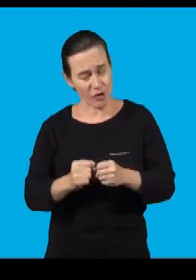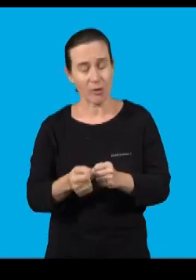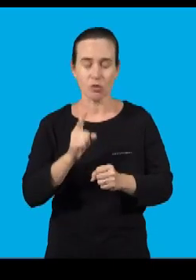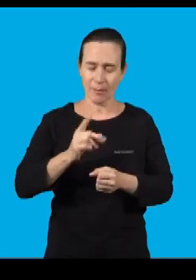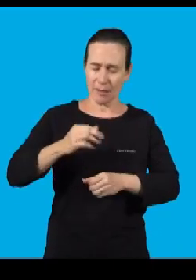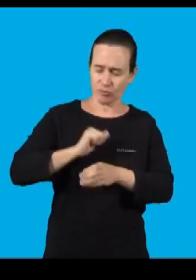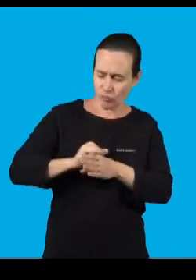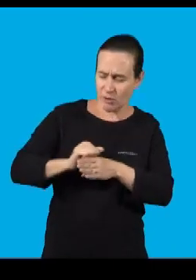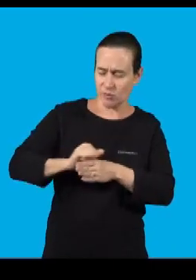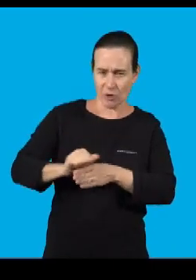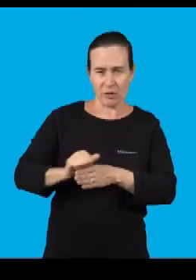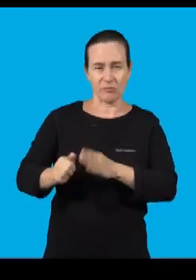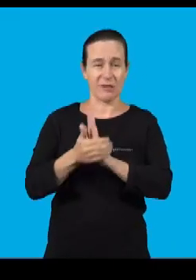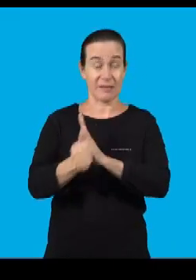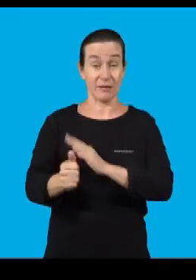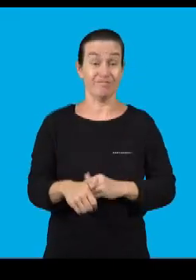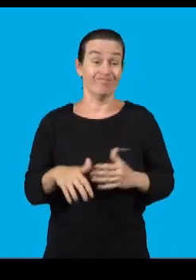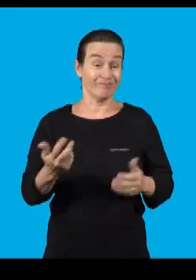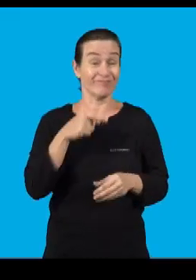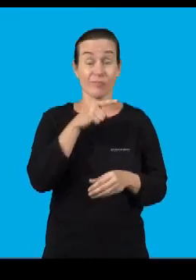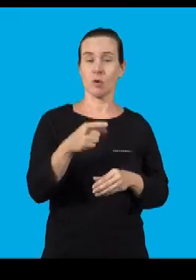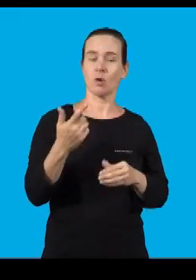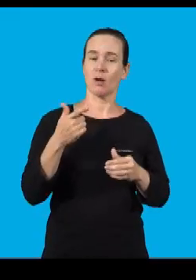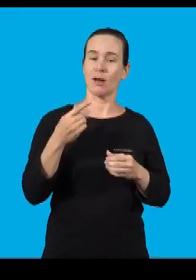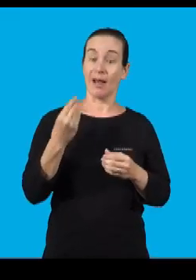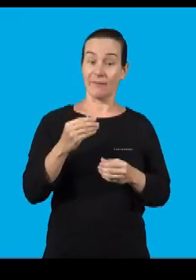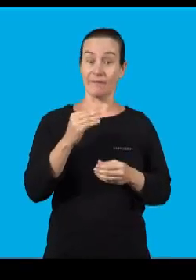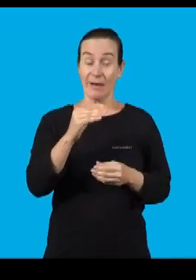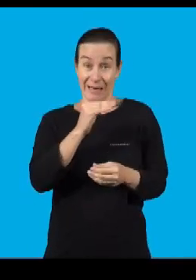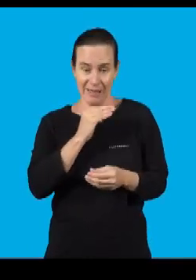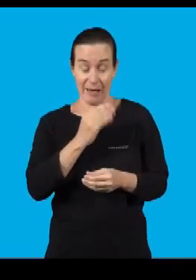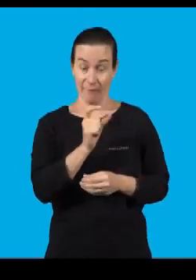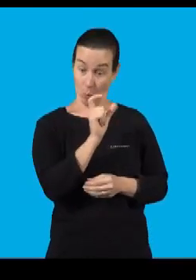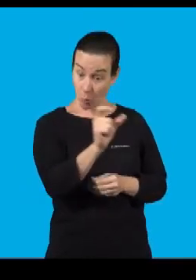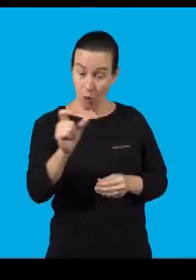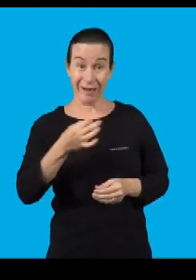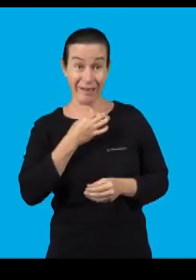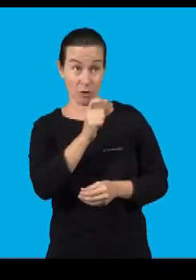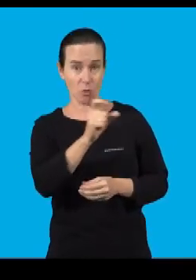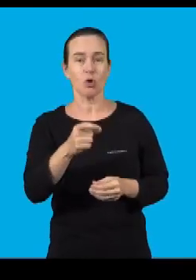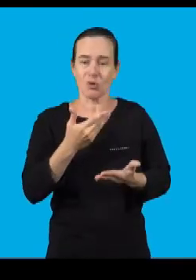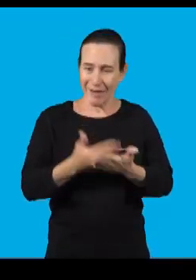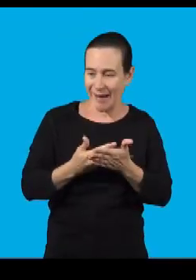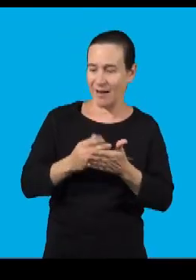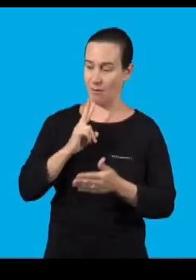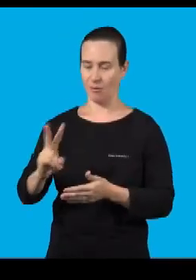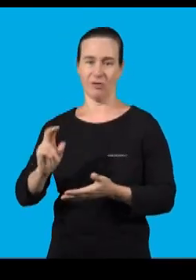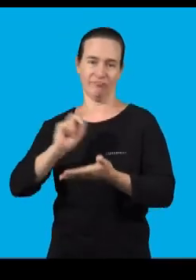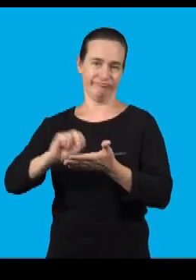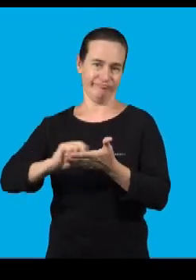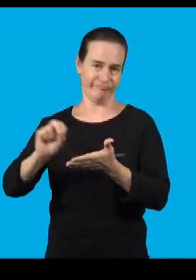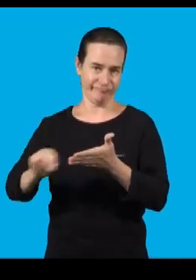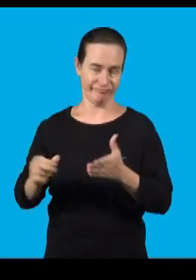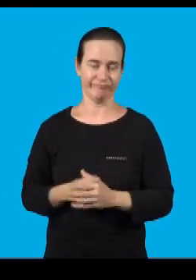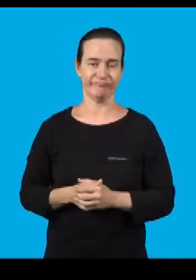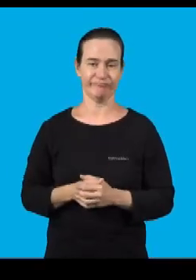do that because it's a skill that they need to acquire, and they lack the vocabulary in order to respond to those questions.